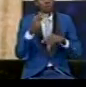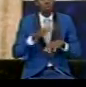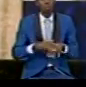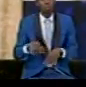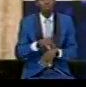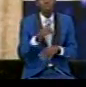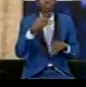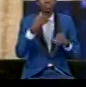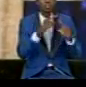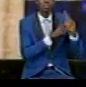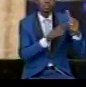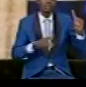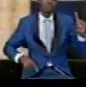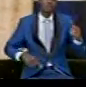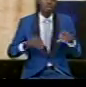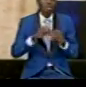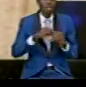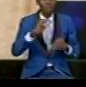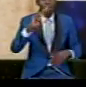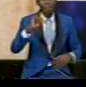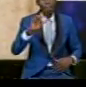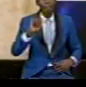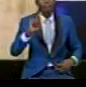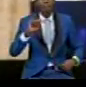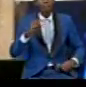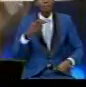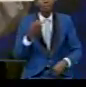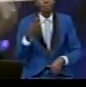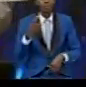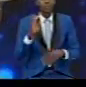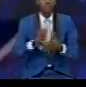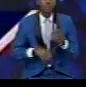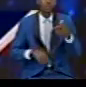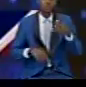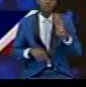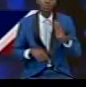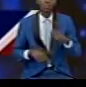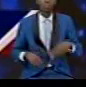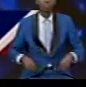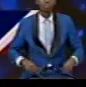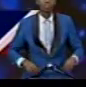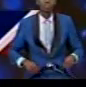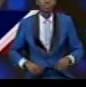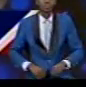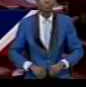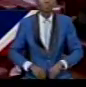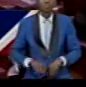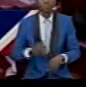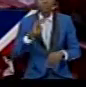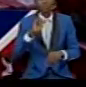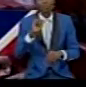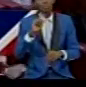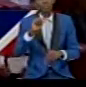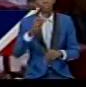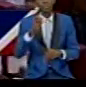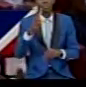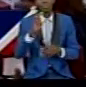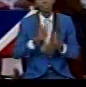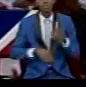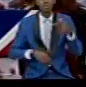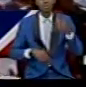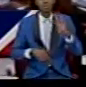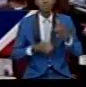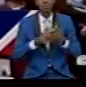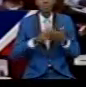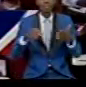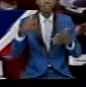the Lord. In Matthew chapter 24, reading from verse 10. Matthew chapter 24, we're